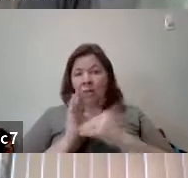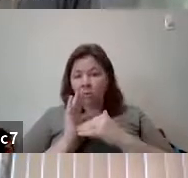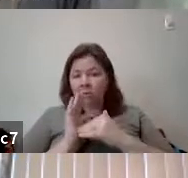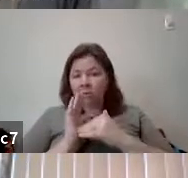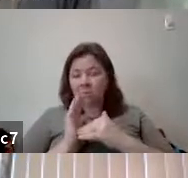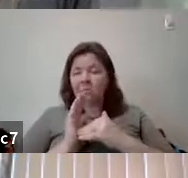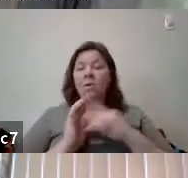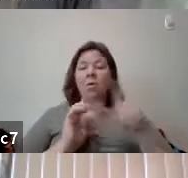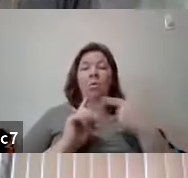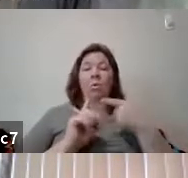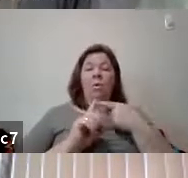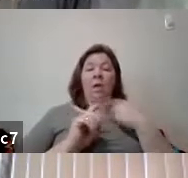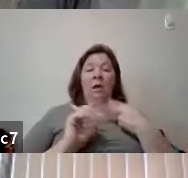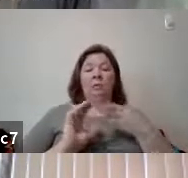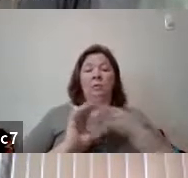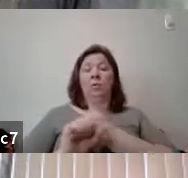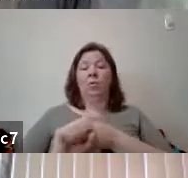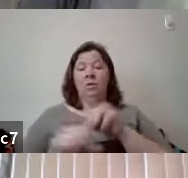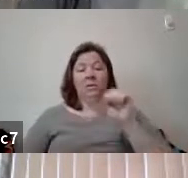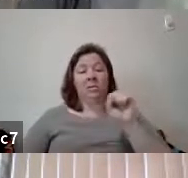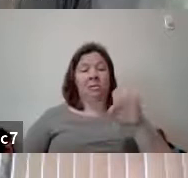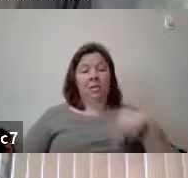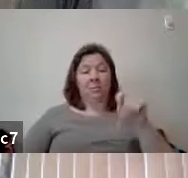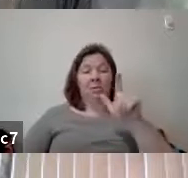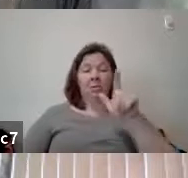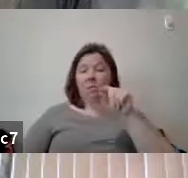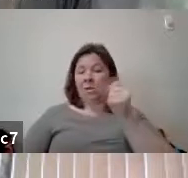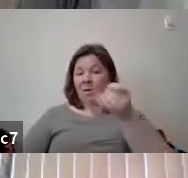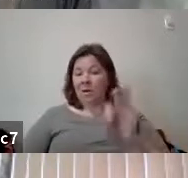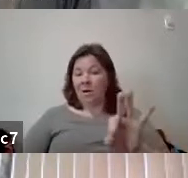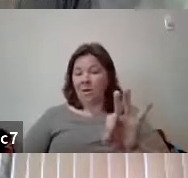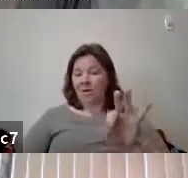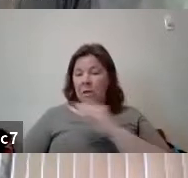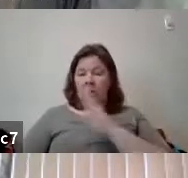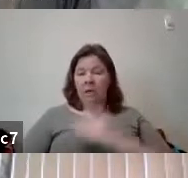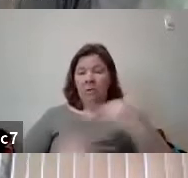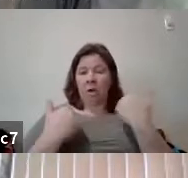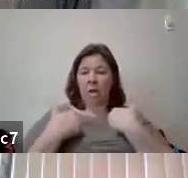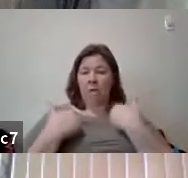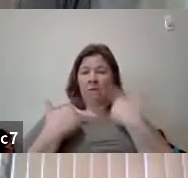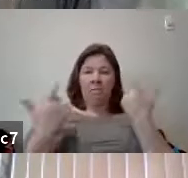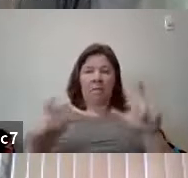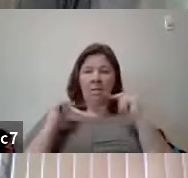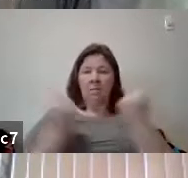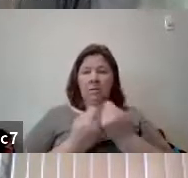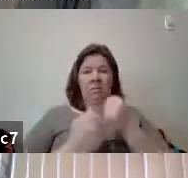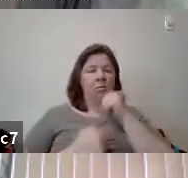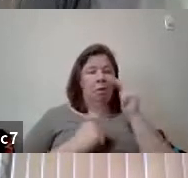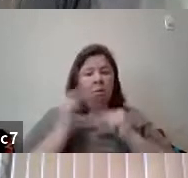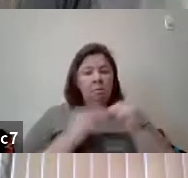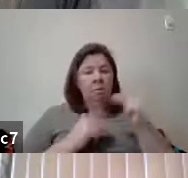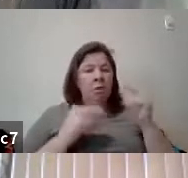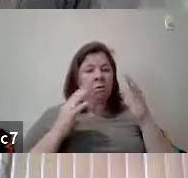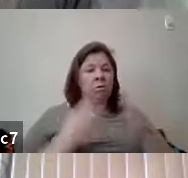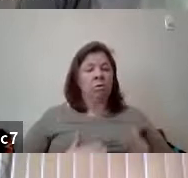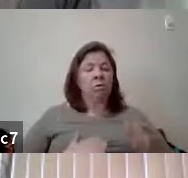When I joined in September 2019, I never had a big team. I'm not a builder. I've never